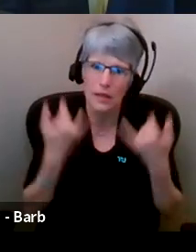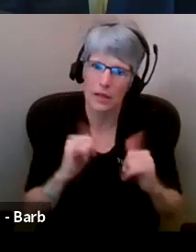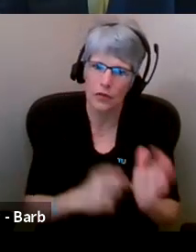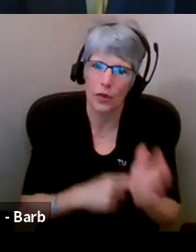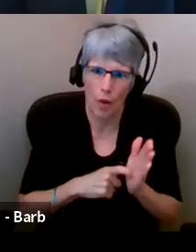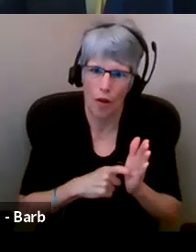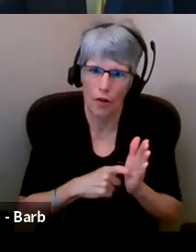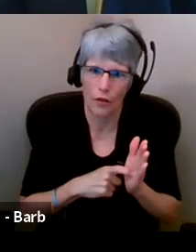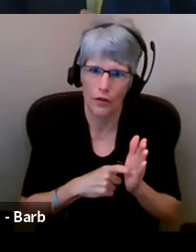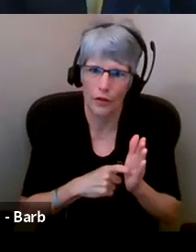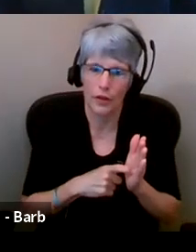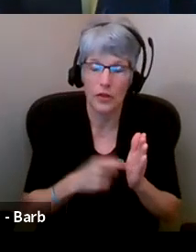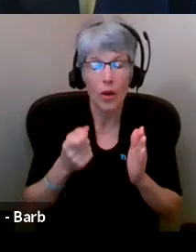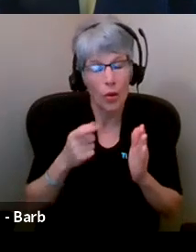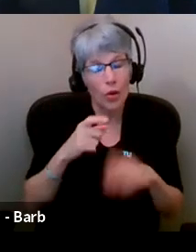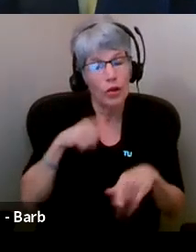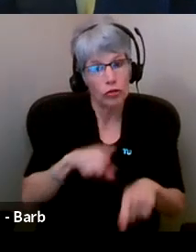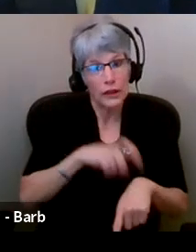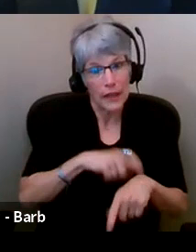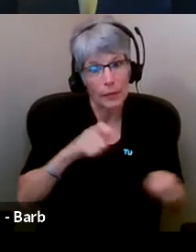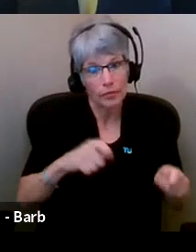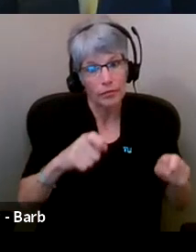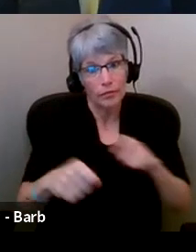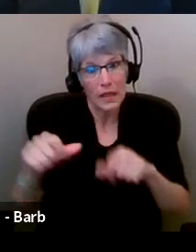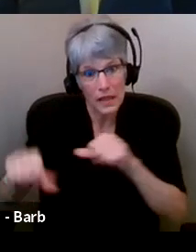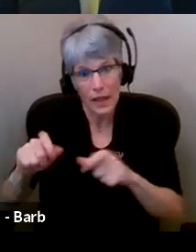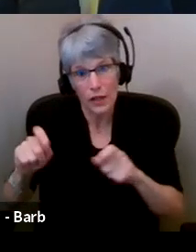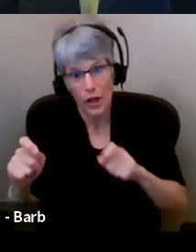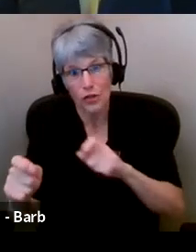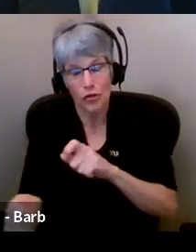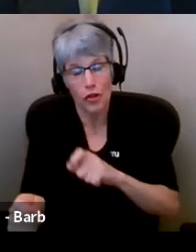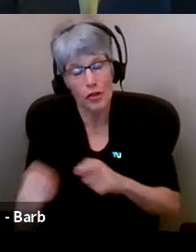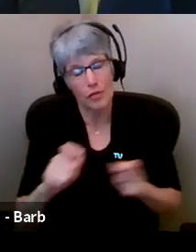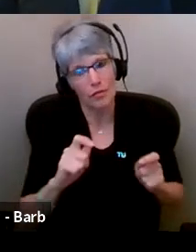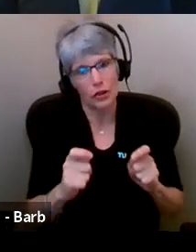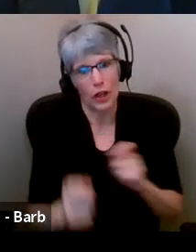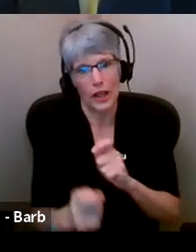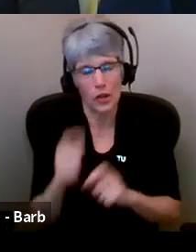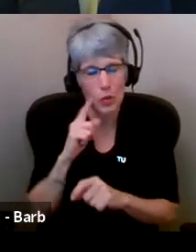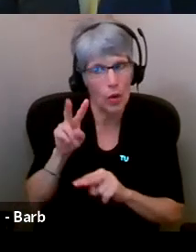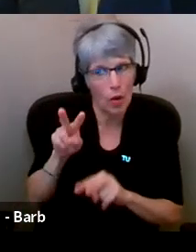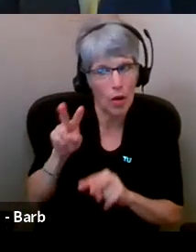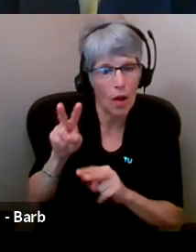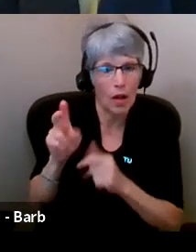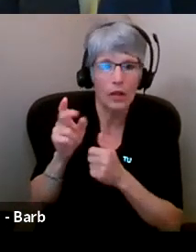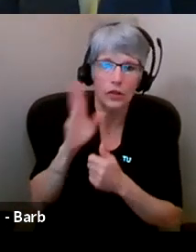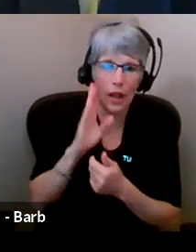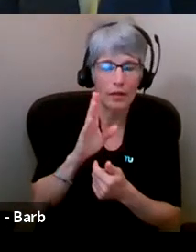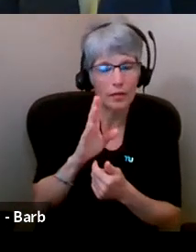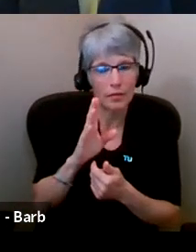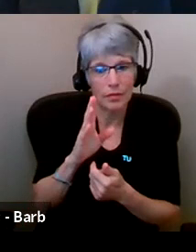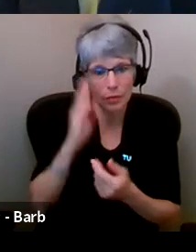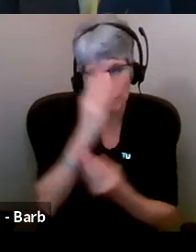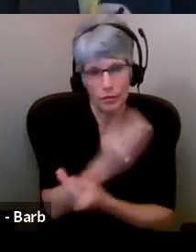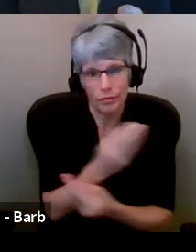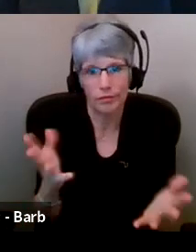so it's evolving over time as the science changes, and we'll keep watching it, and we'll give people the advice